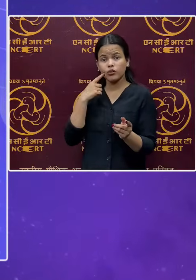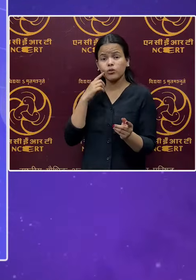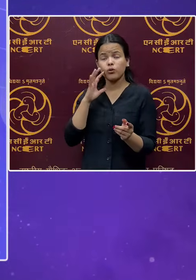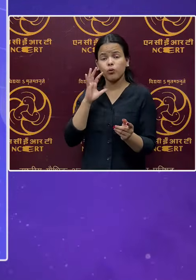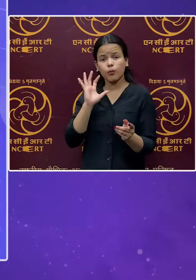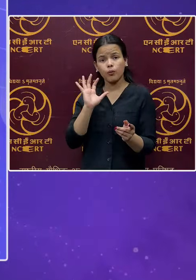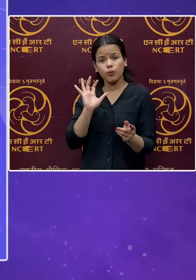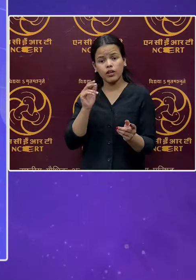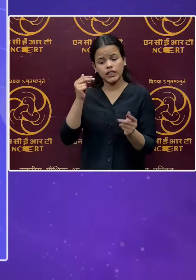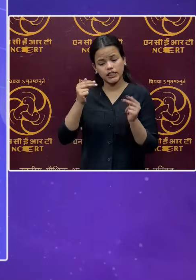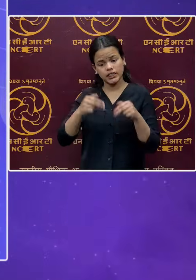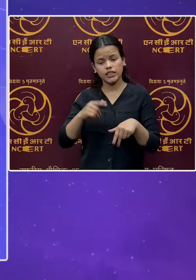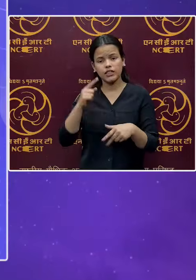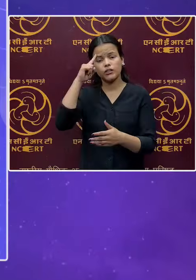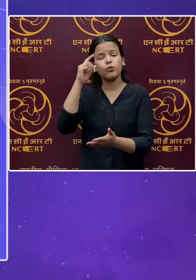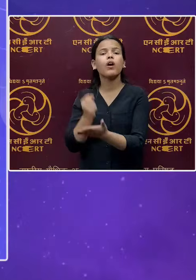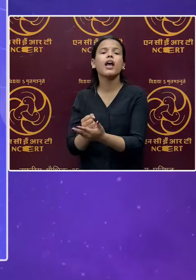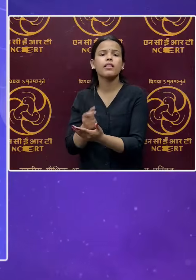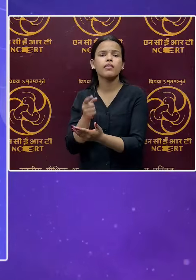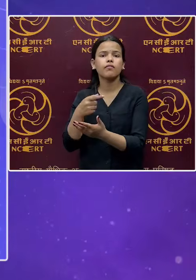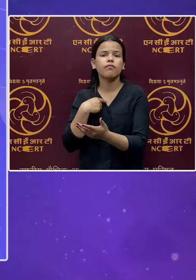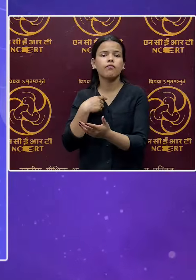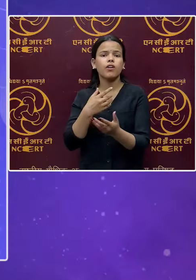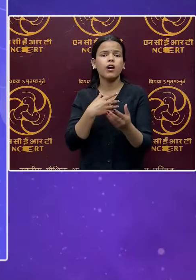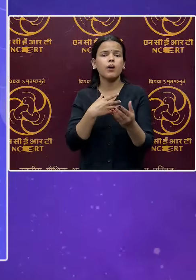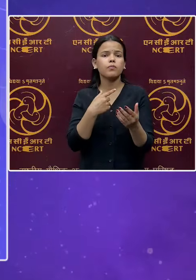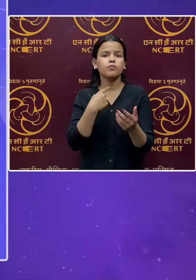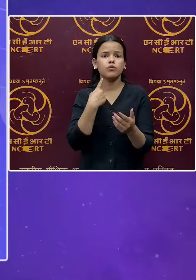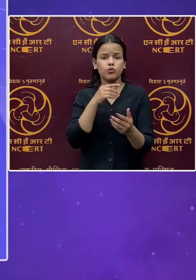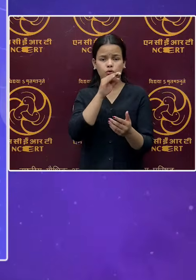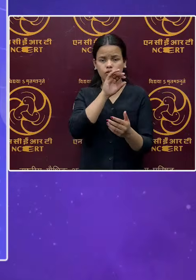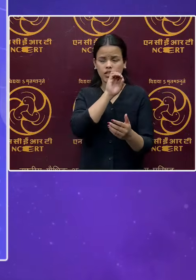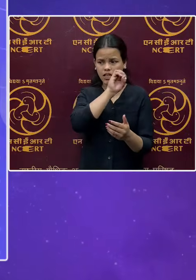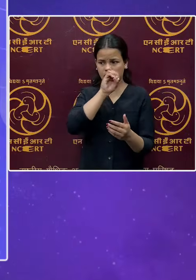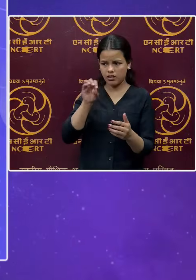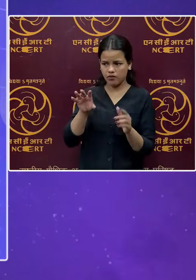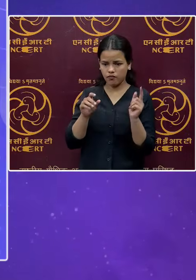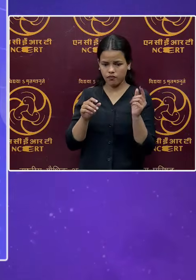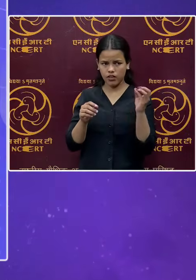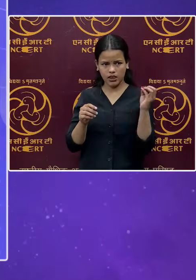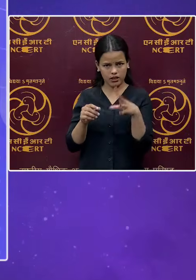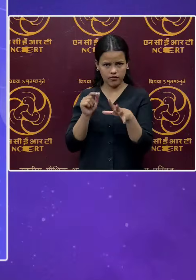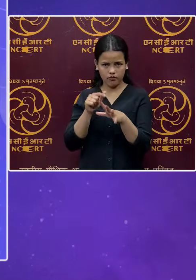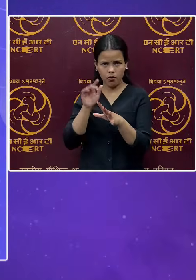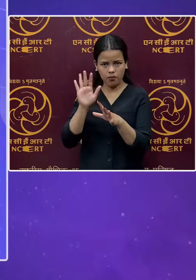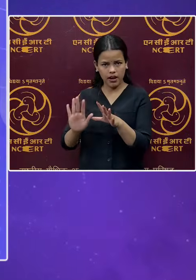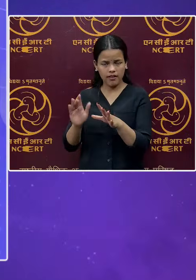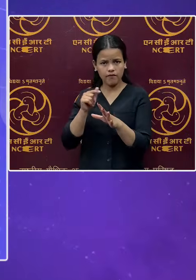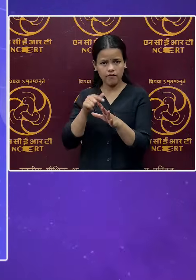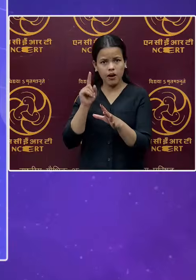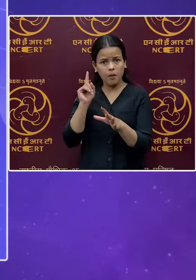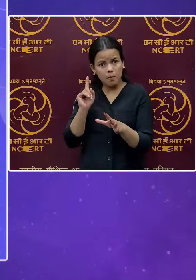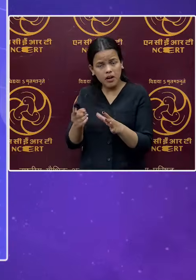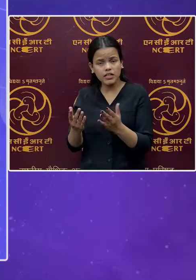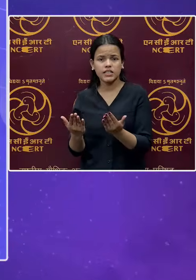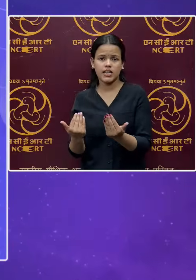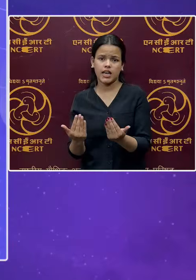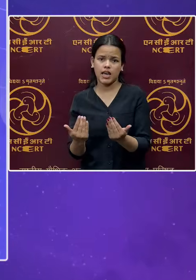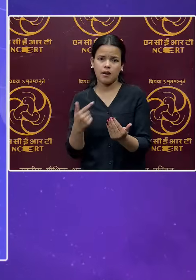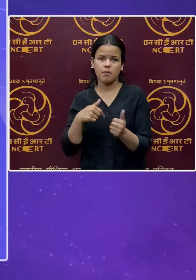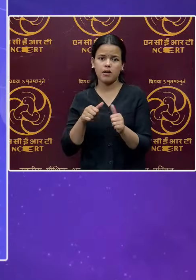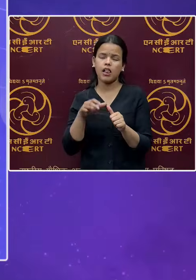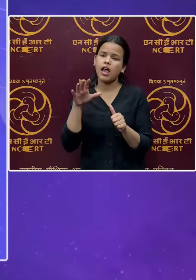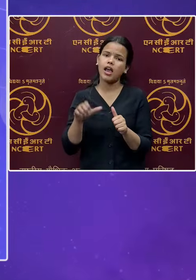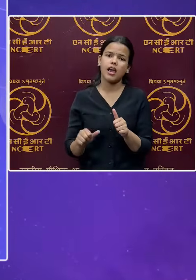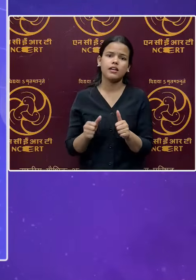ensure that our delivery in such a way that learning outcomes need to be met. User should be able to access